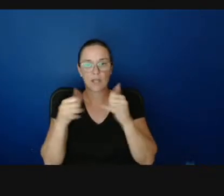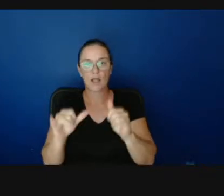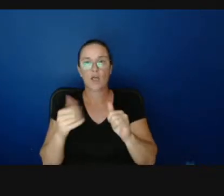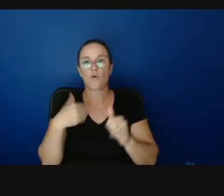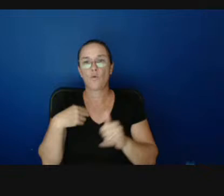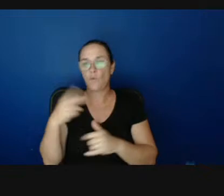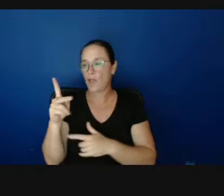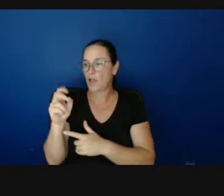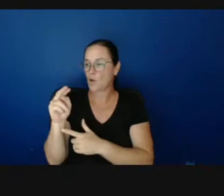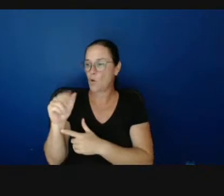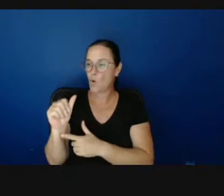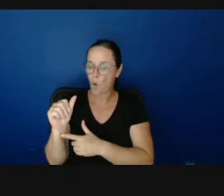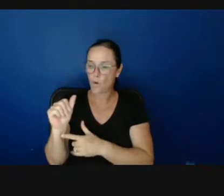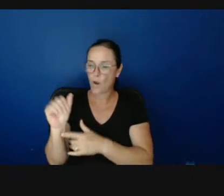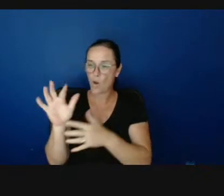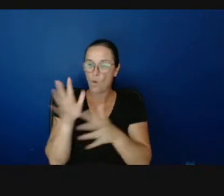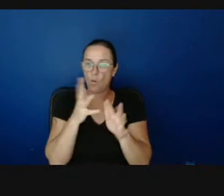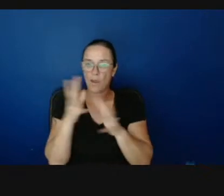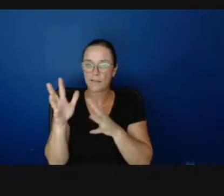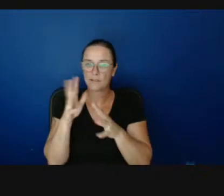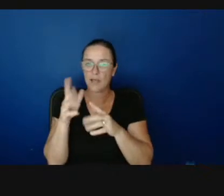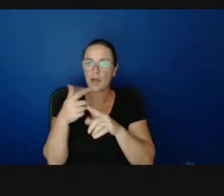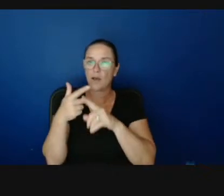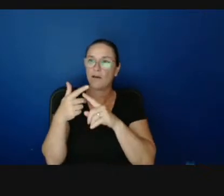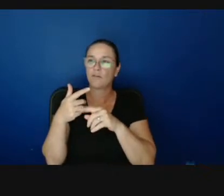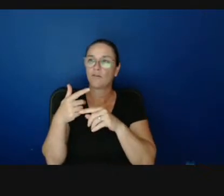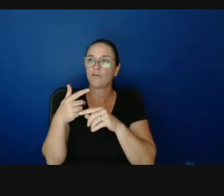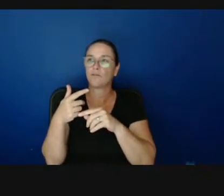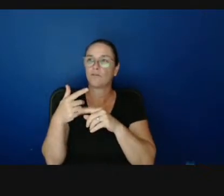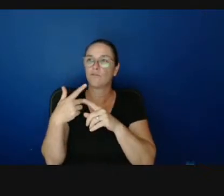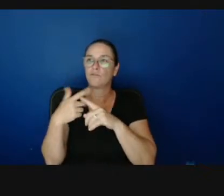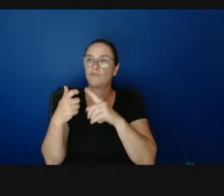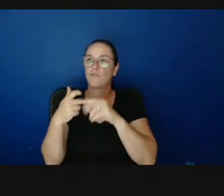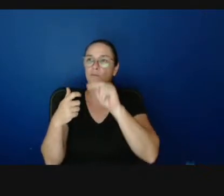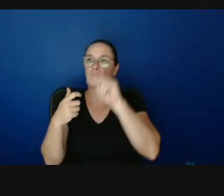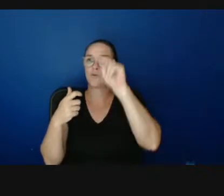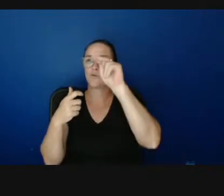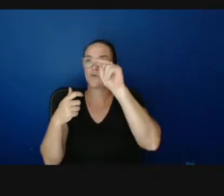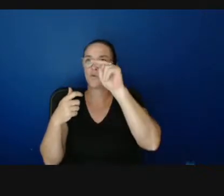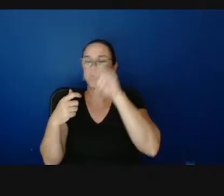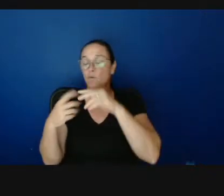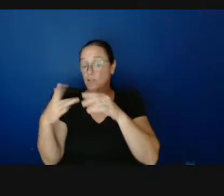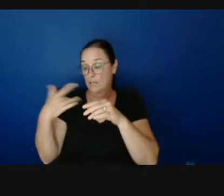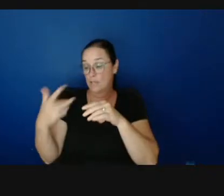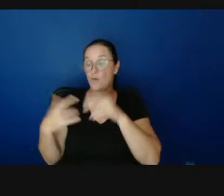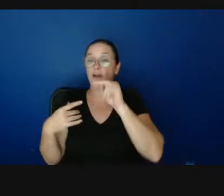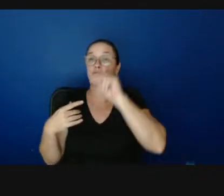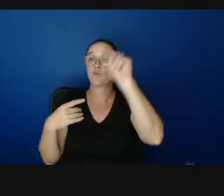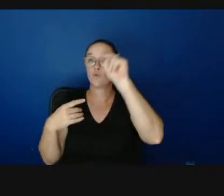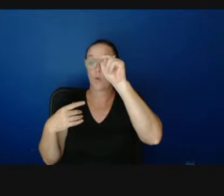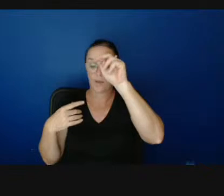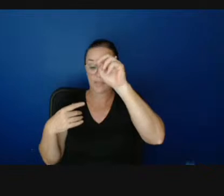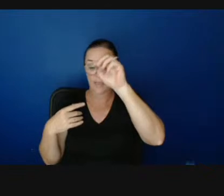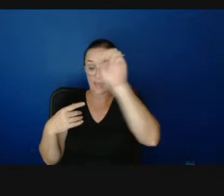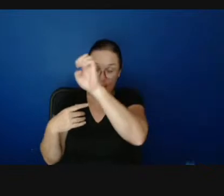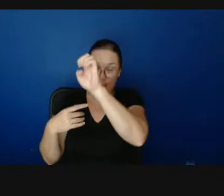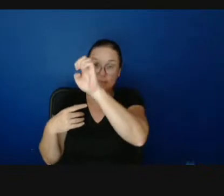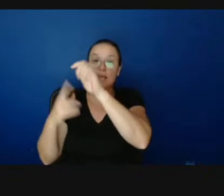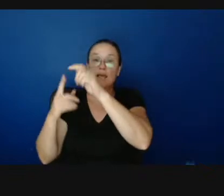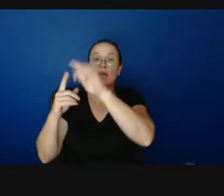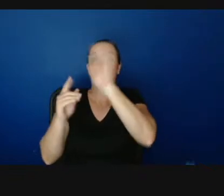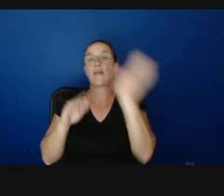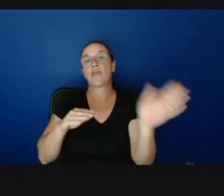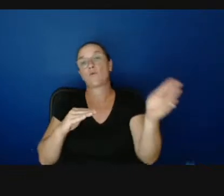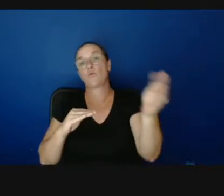normally we have our trade winds coming from the northeast, and then they take the gas emissions from Kīlauea, take them southwest, and they wrap around the island, and they sometimes